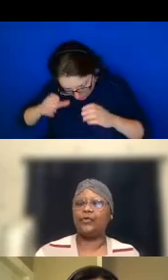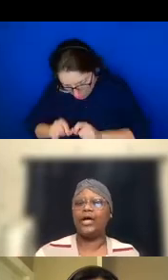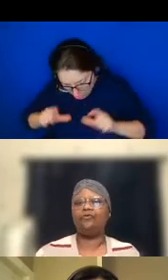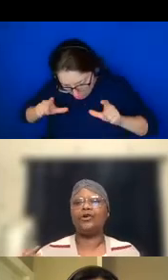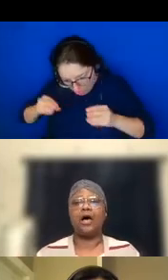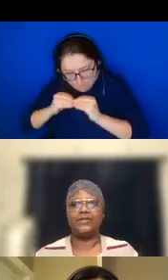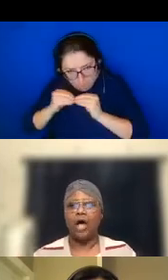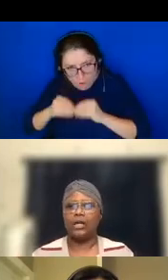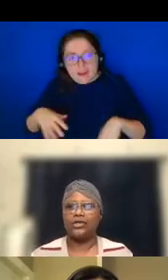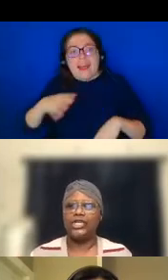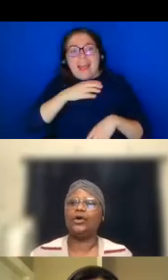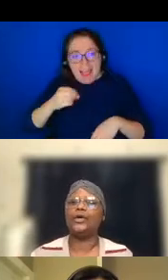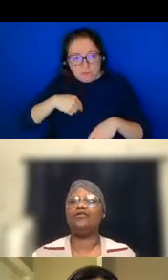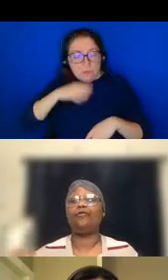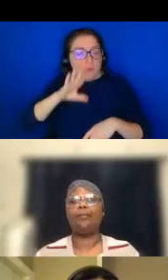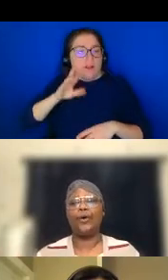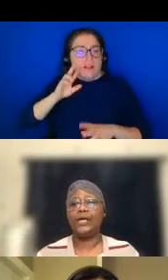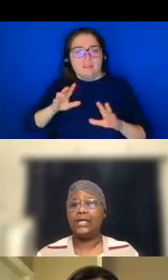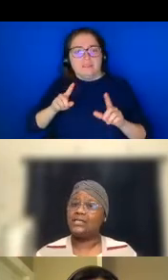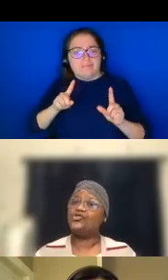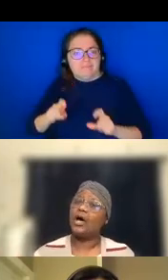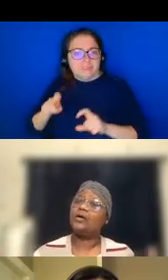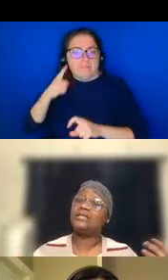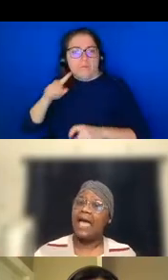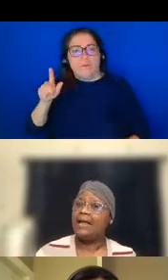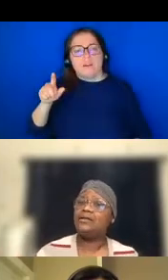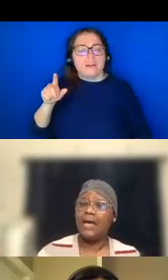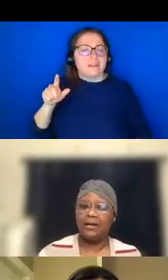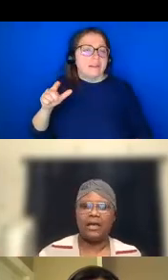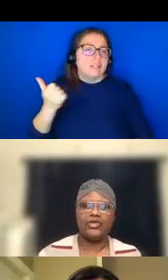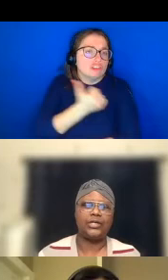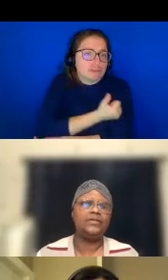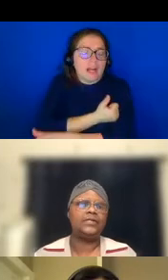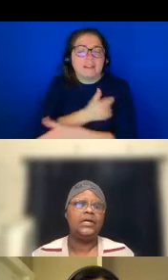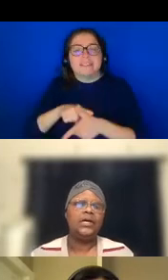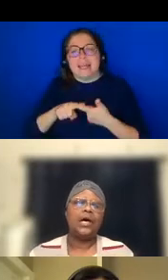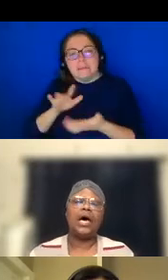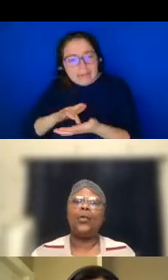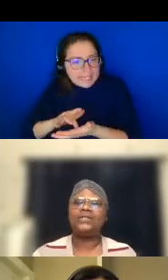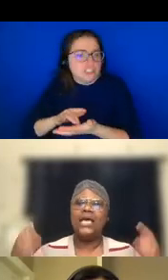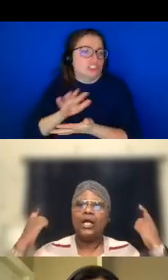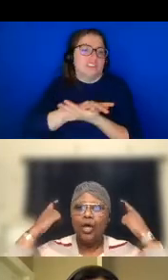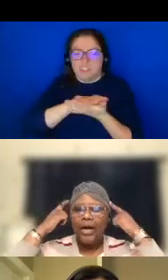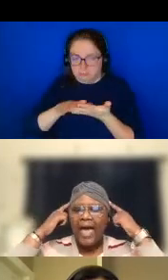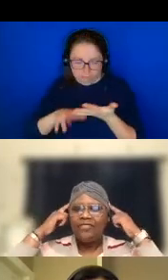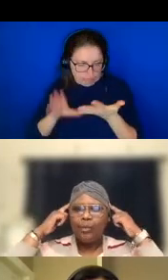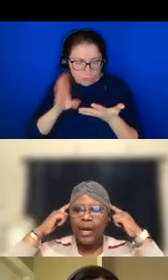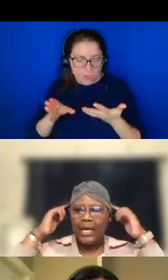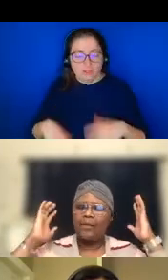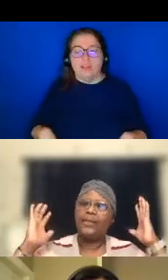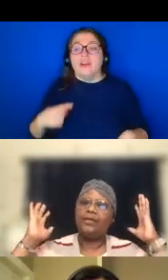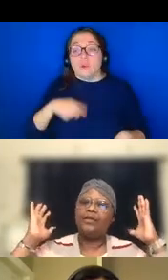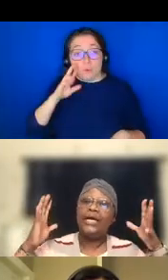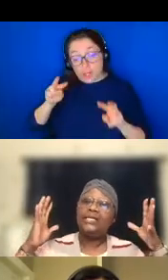to run for toxicology, looking for both illicit drugs and medications. We'll take a look at the